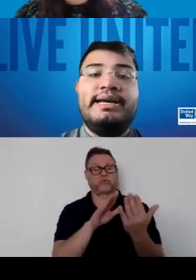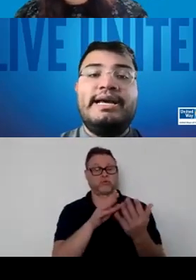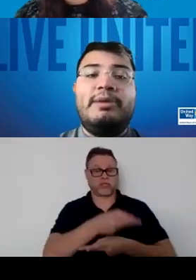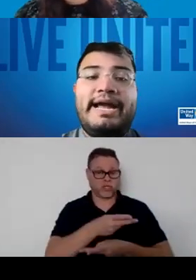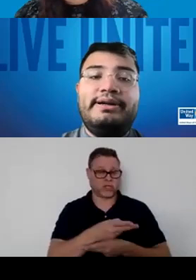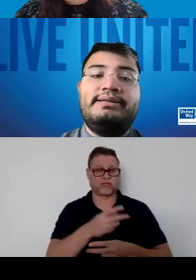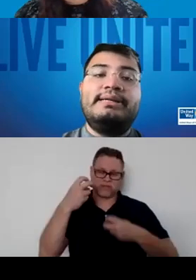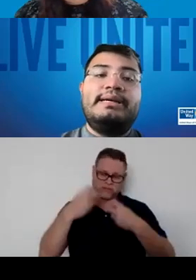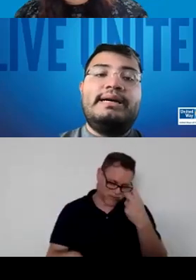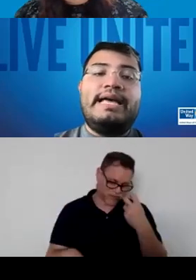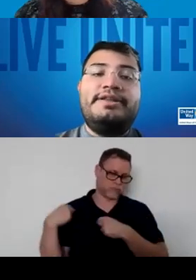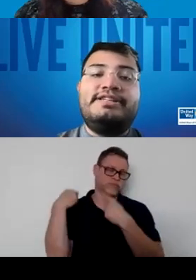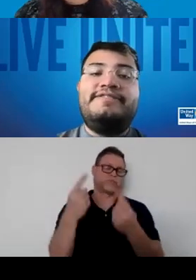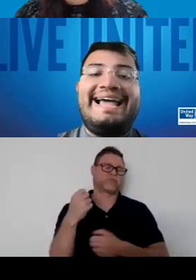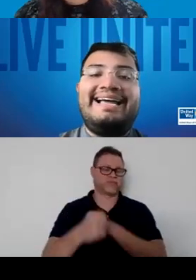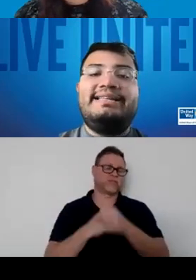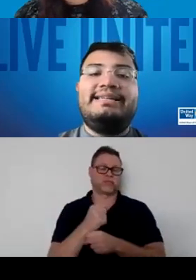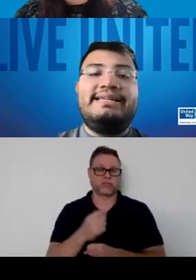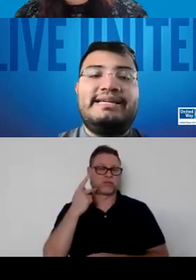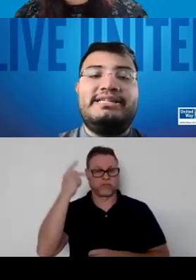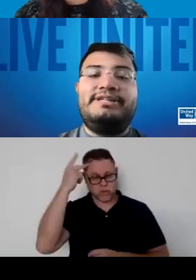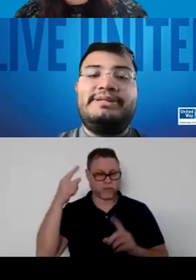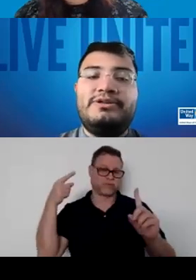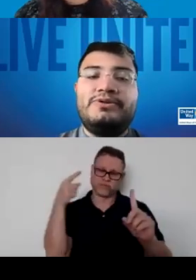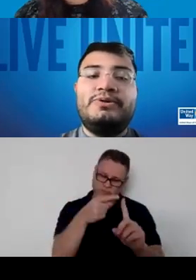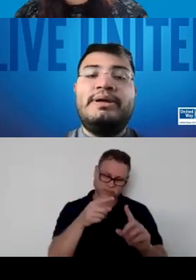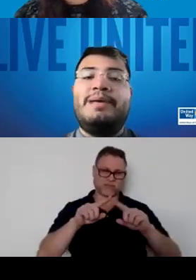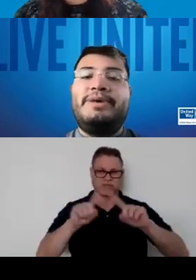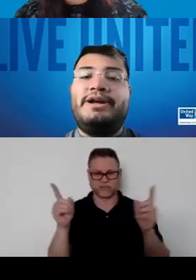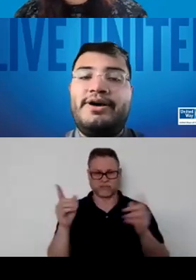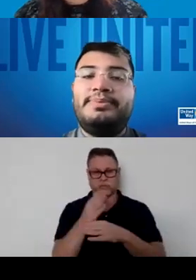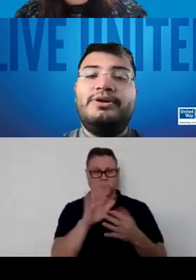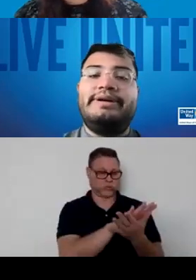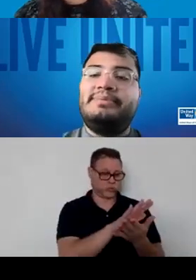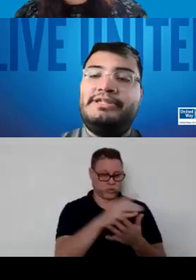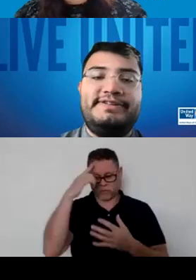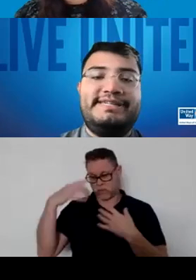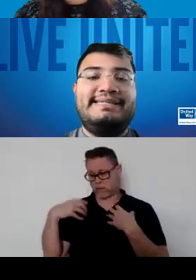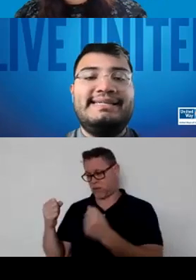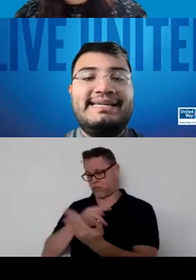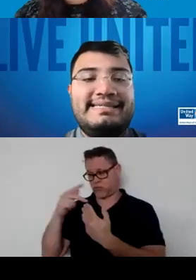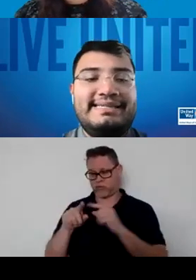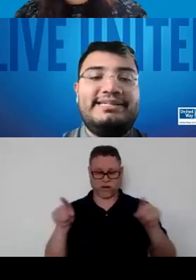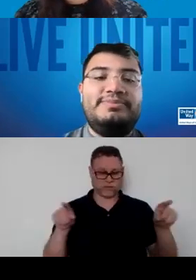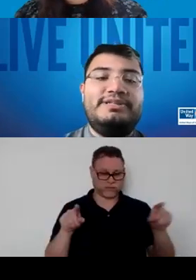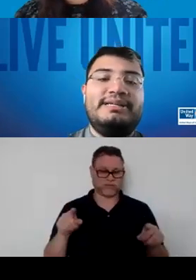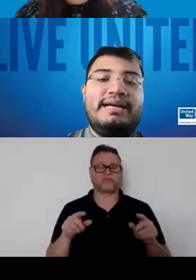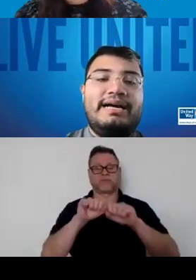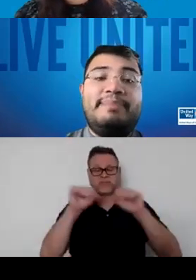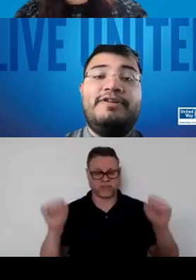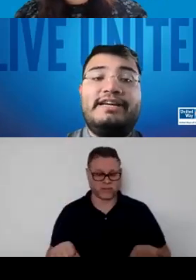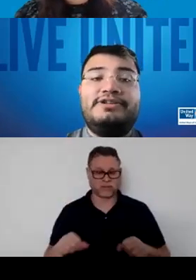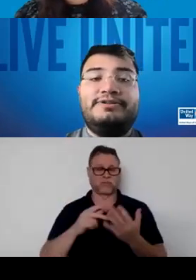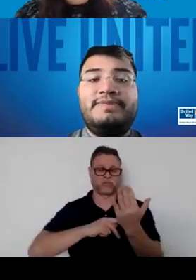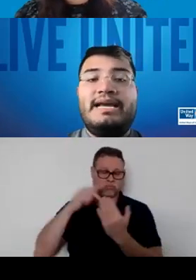years, parents and others have highlighted the disconnections between school and mental health programs, services, systems,